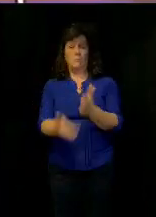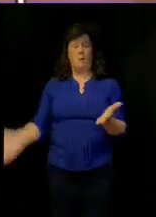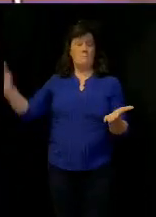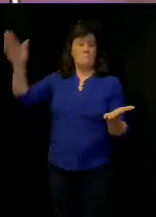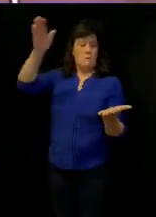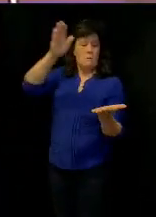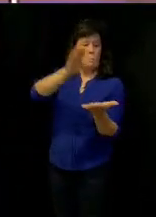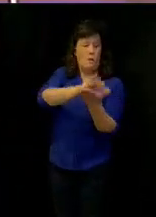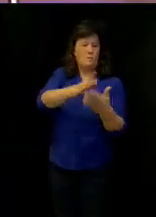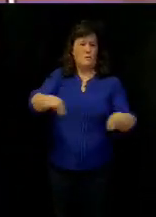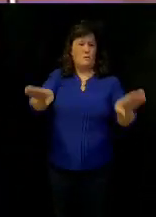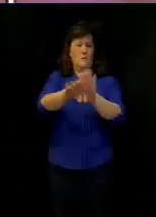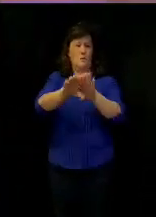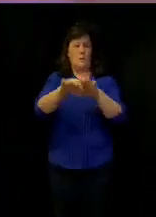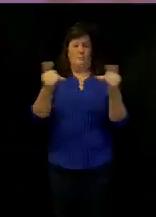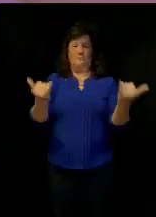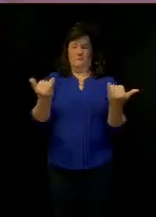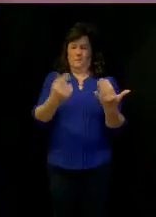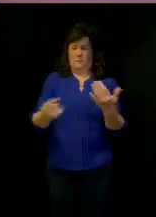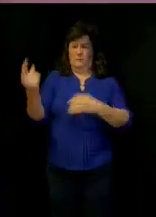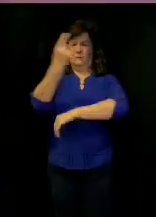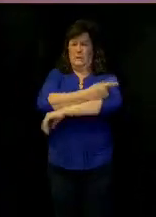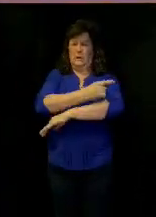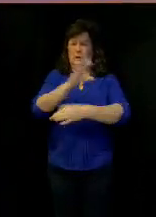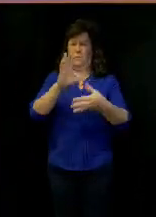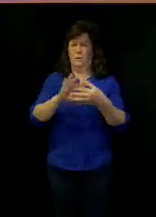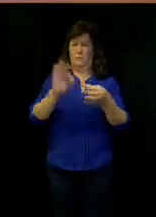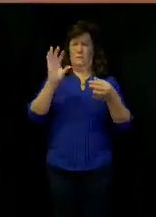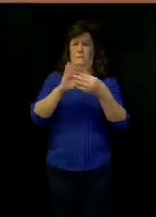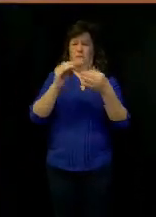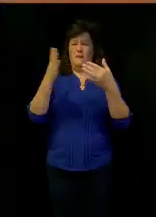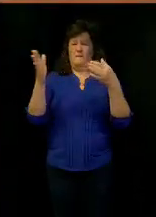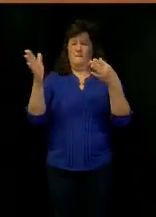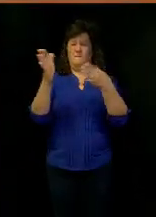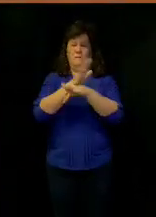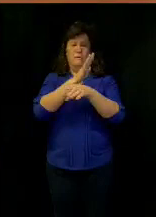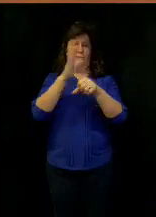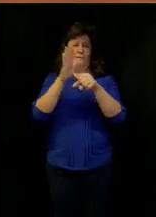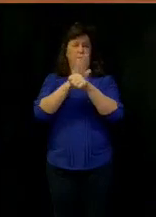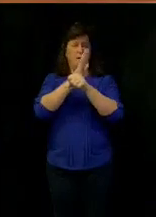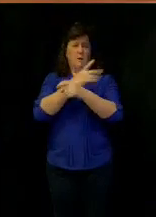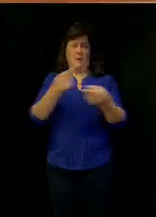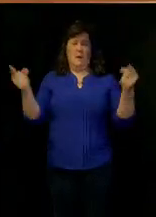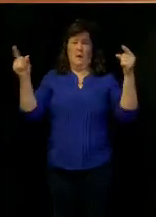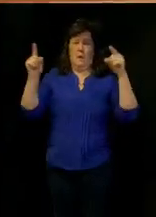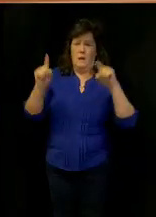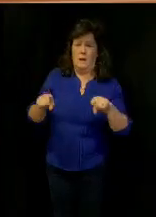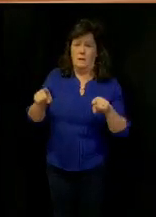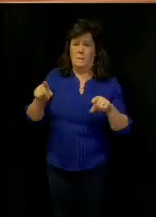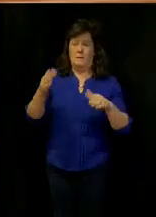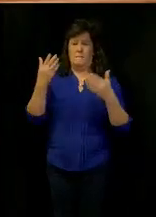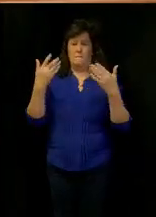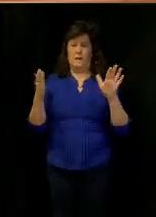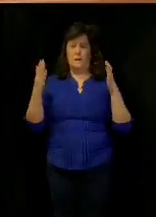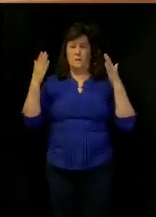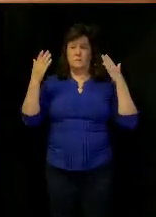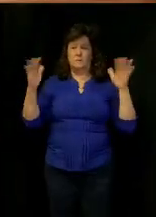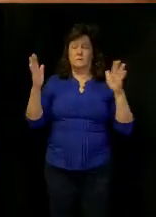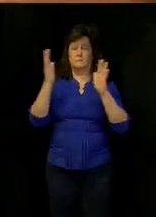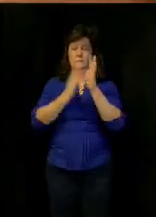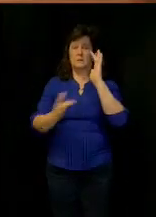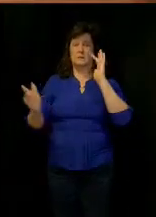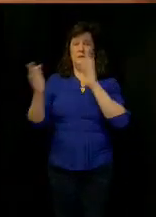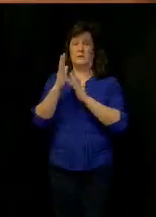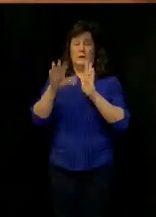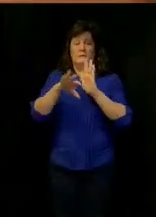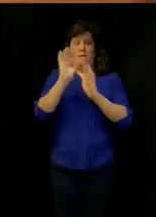he said, this day, this scripture has been fulfilled in your ears. Jesus